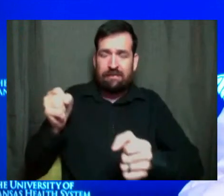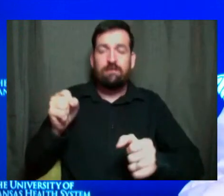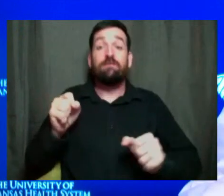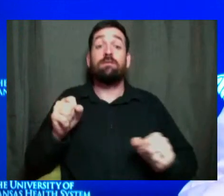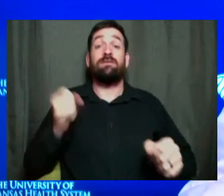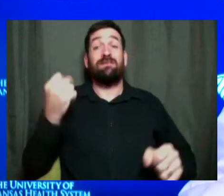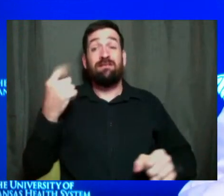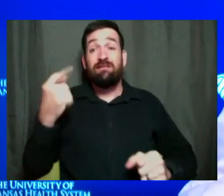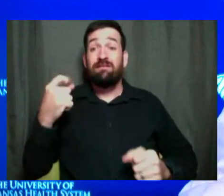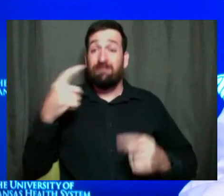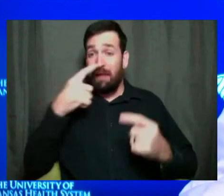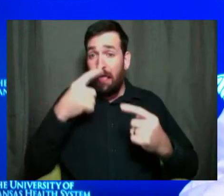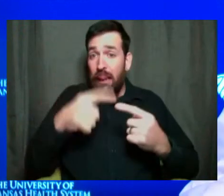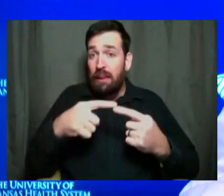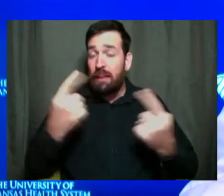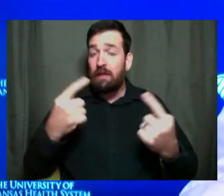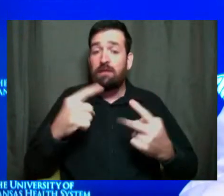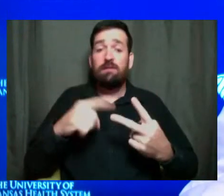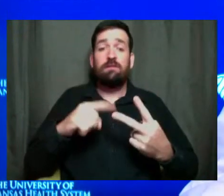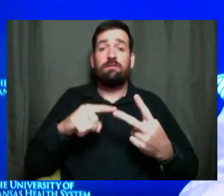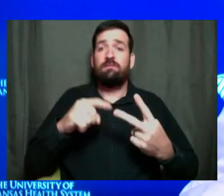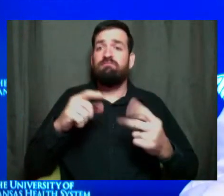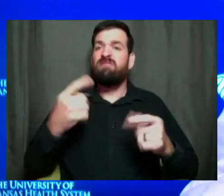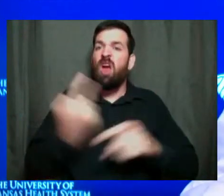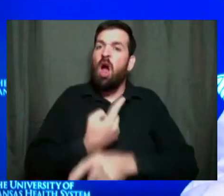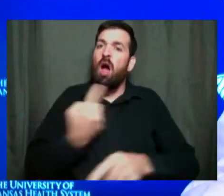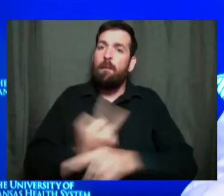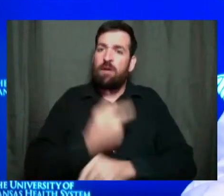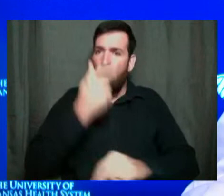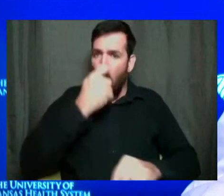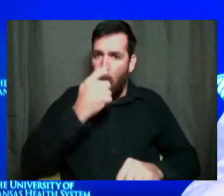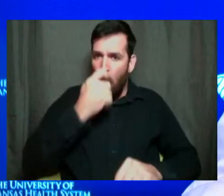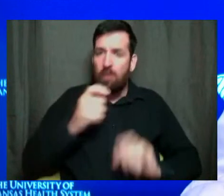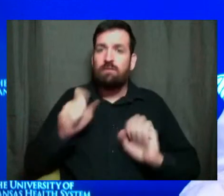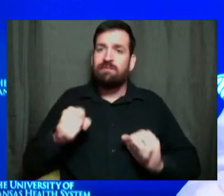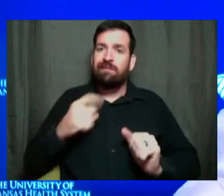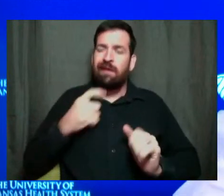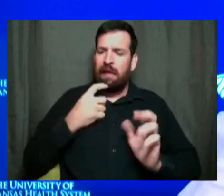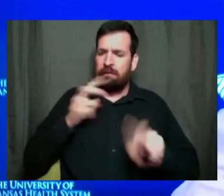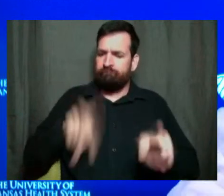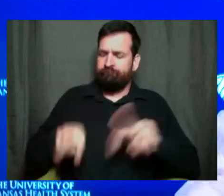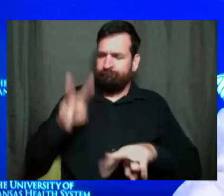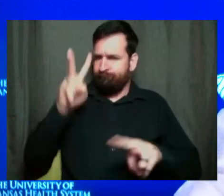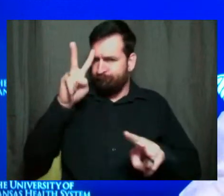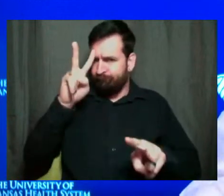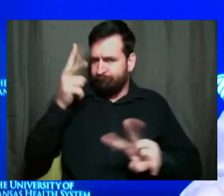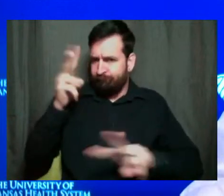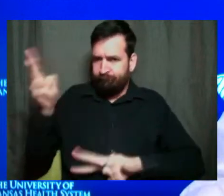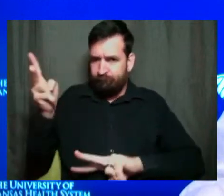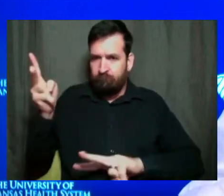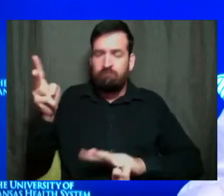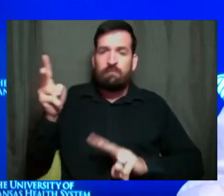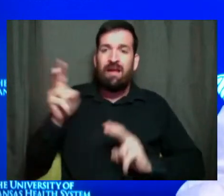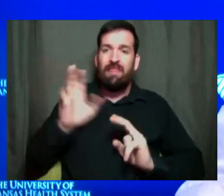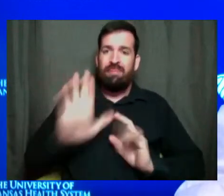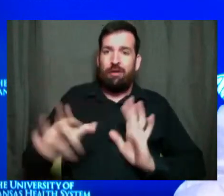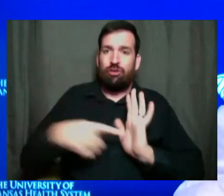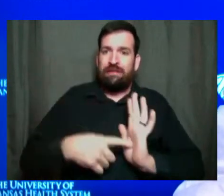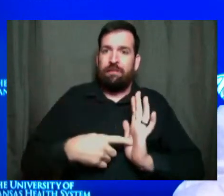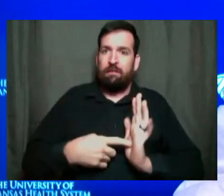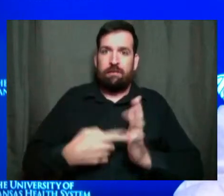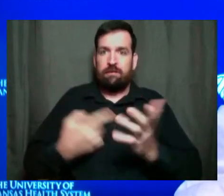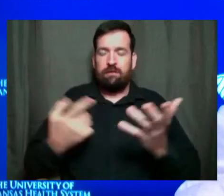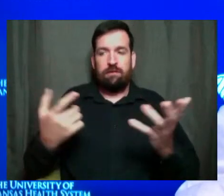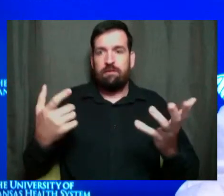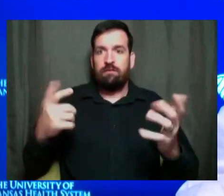allergic rhinitis or a common cold, and that's one of the problems that we face in the treatment of this is they're presenting so late after they develop symptoms, and